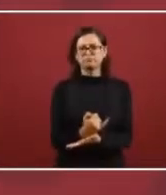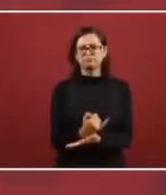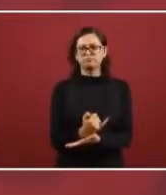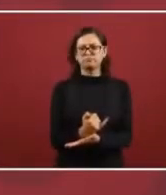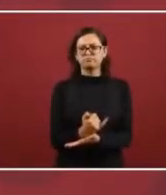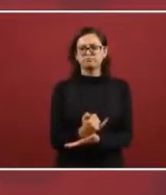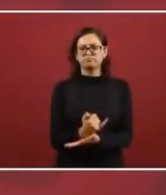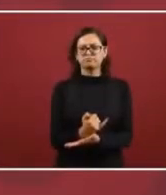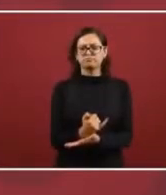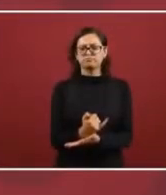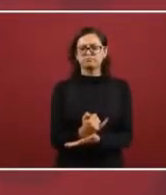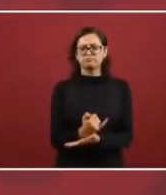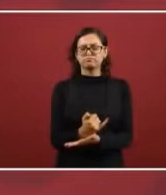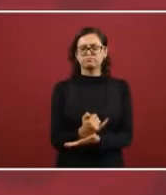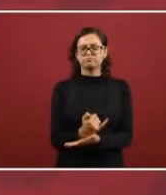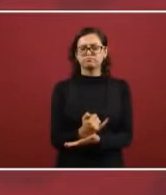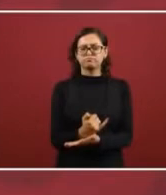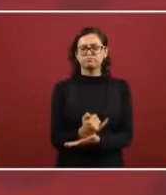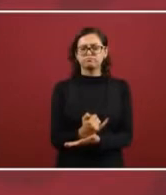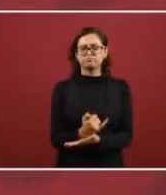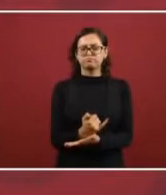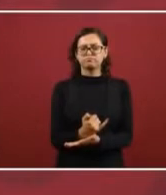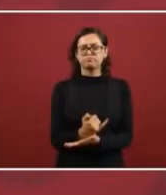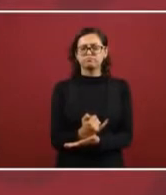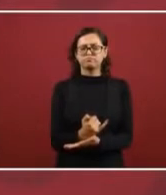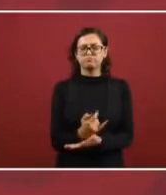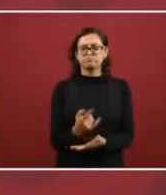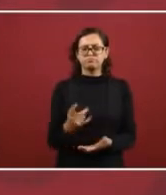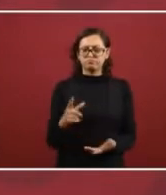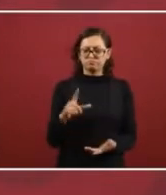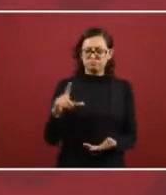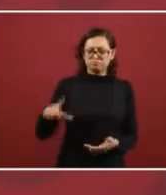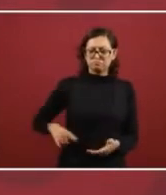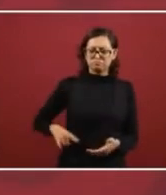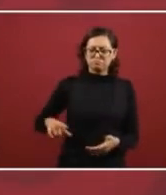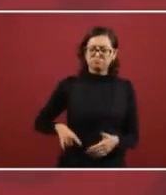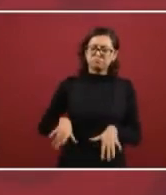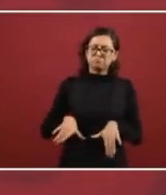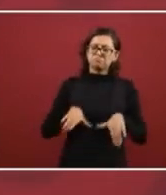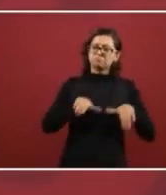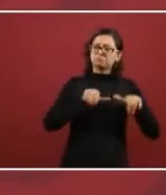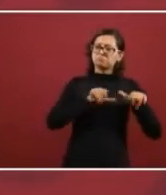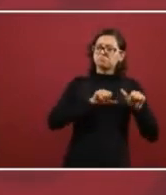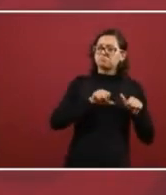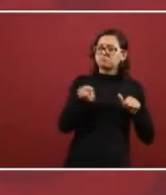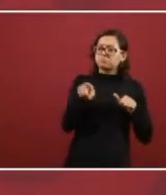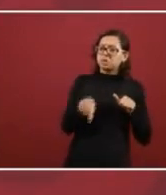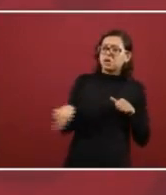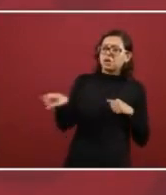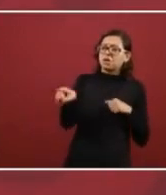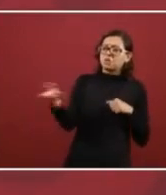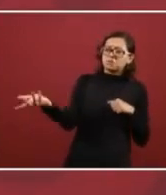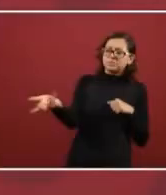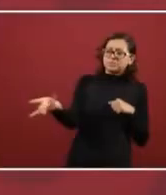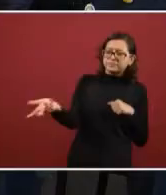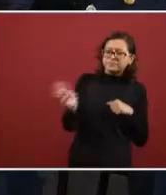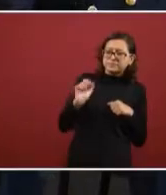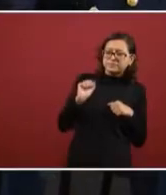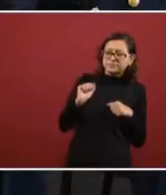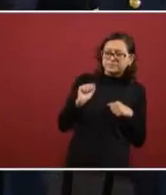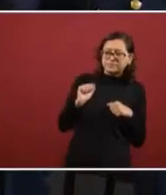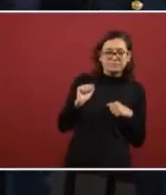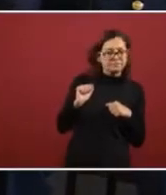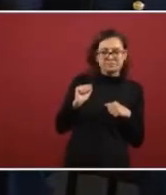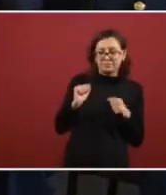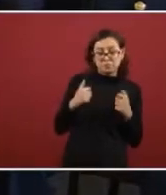quede atrás, that no one be left behind, el gobierno, or that the government not stay get behind on